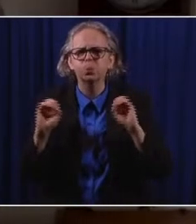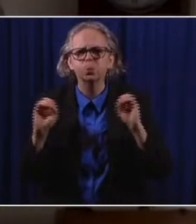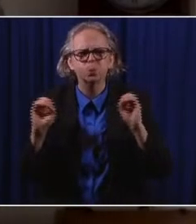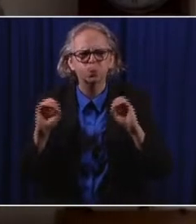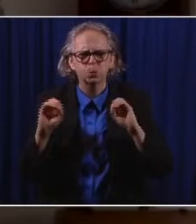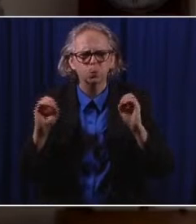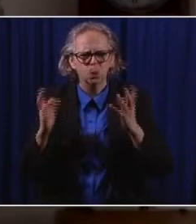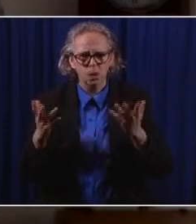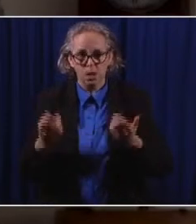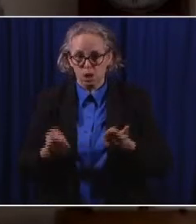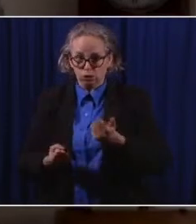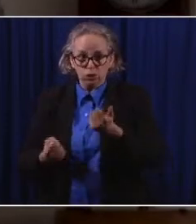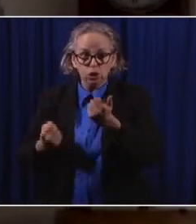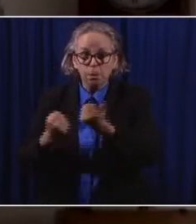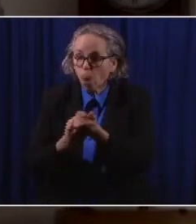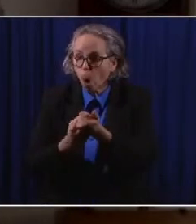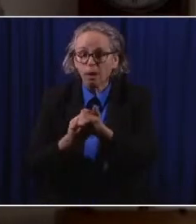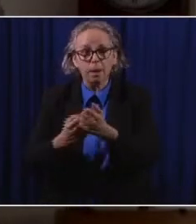this country.